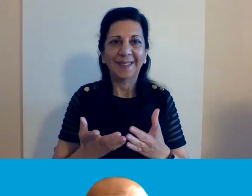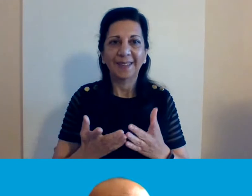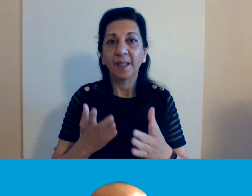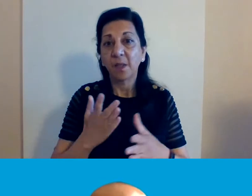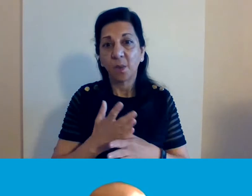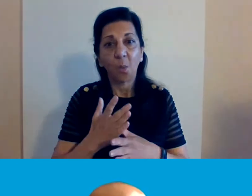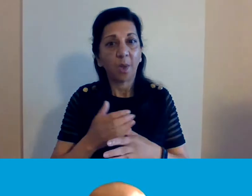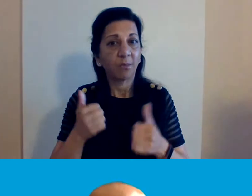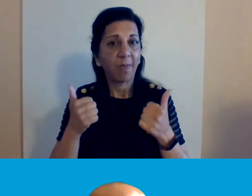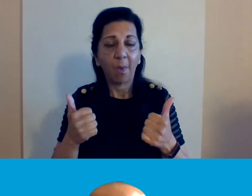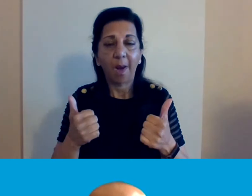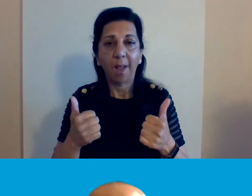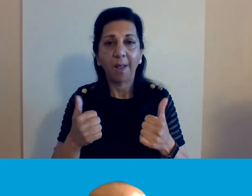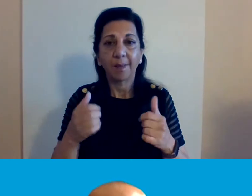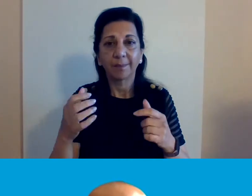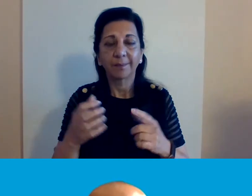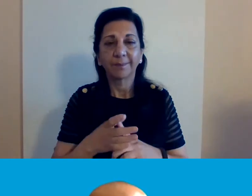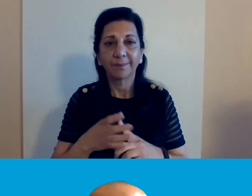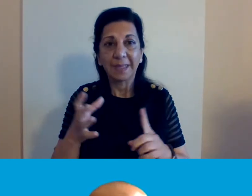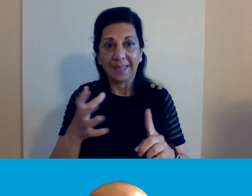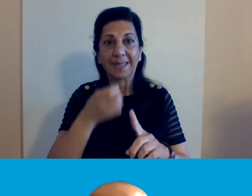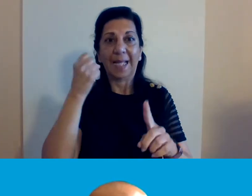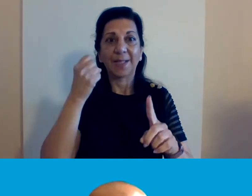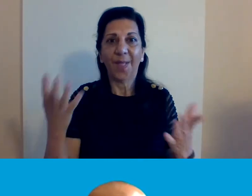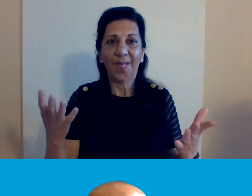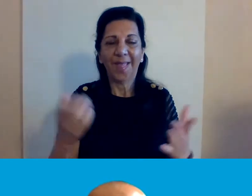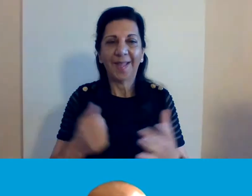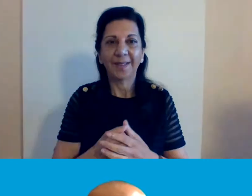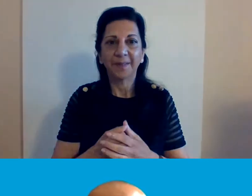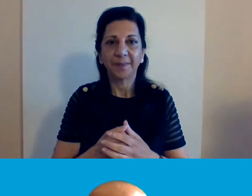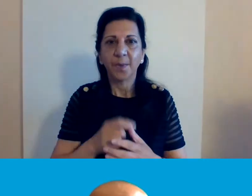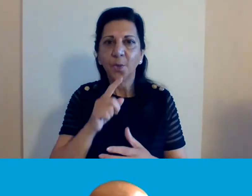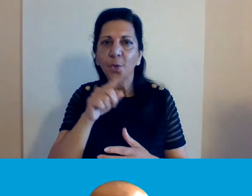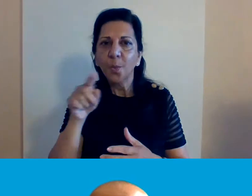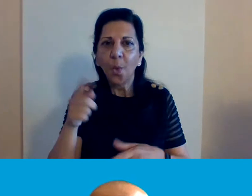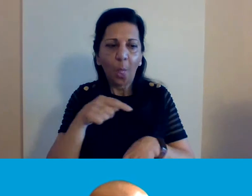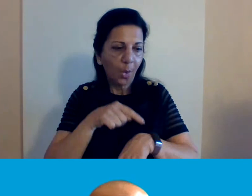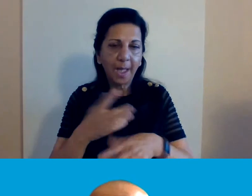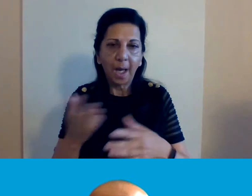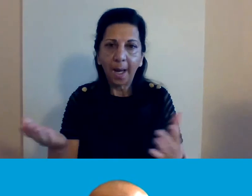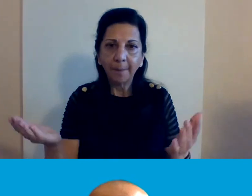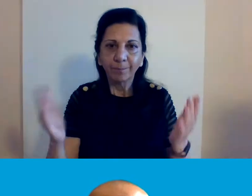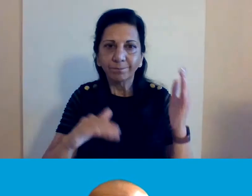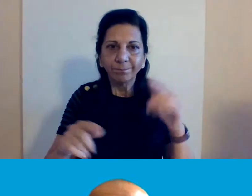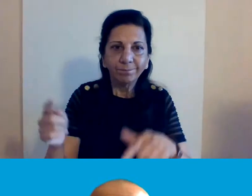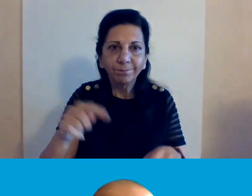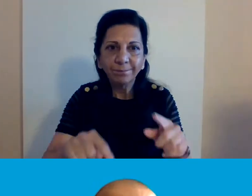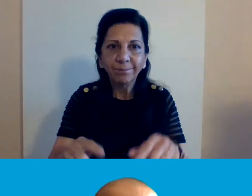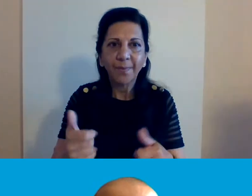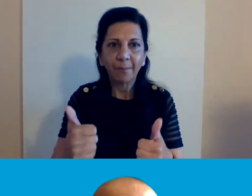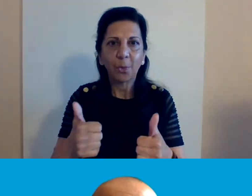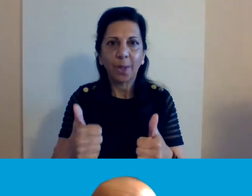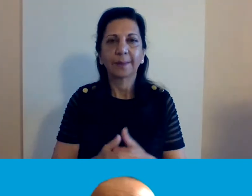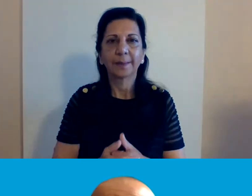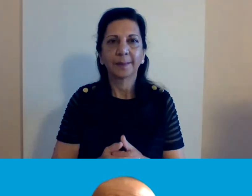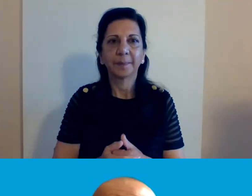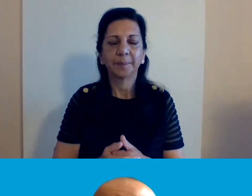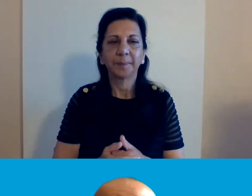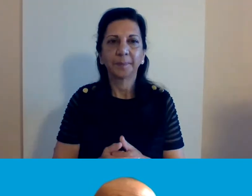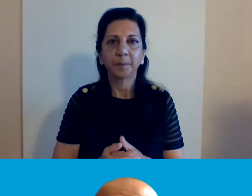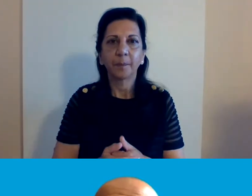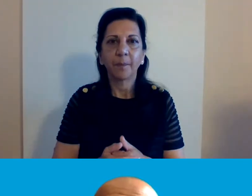Everybody's worked with the timings available as well. We will continue this dialogue. We will set up further ones. As Chris has